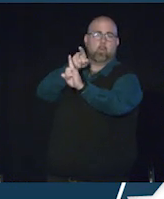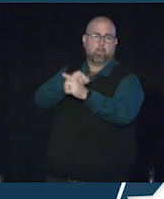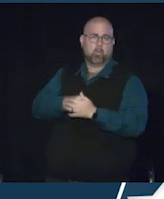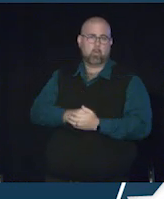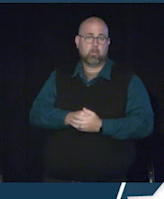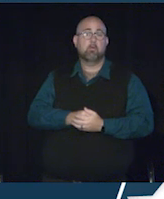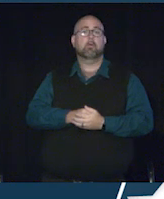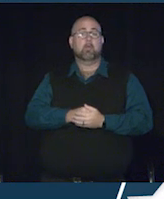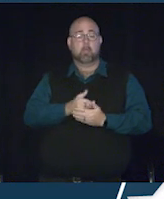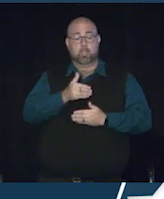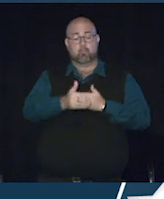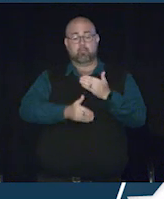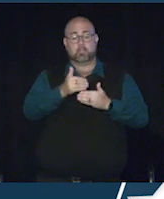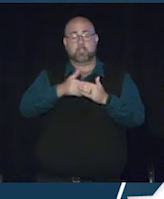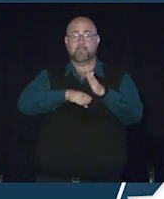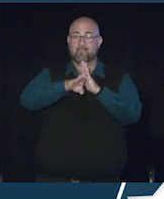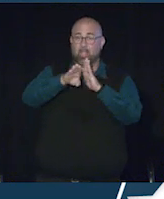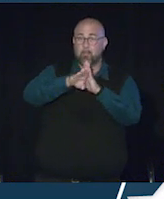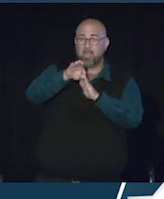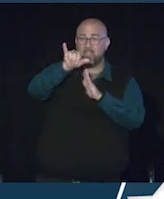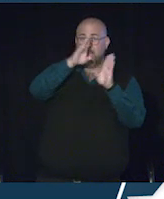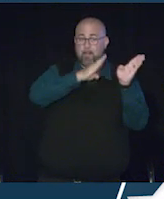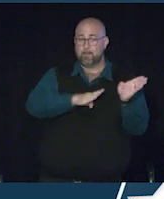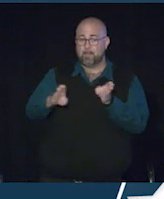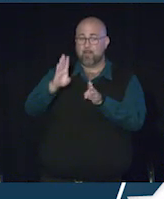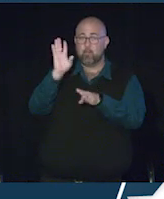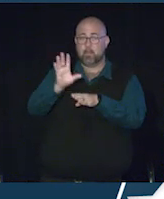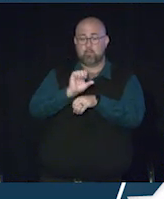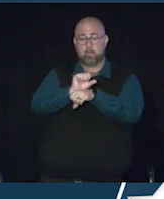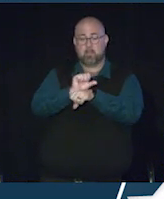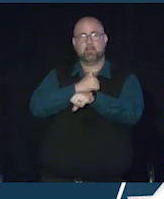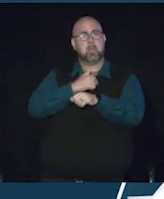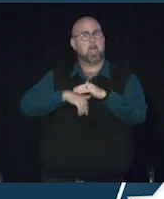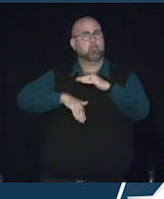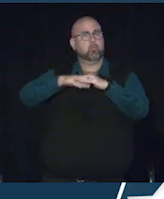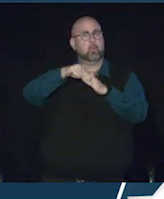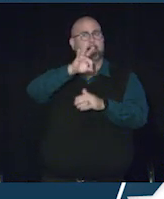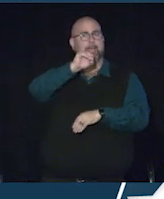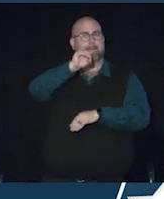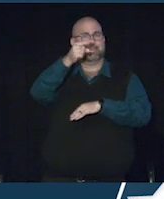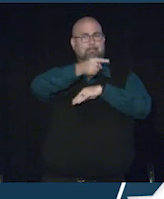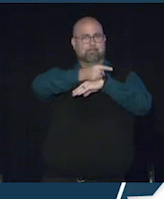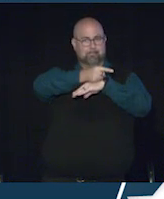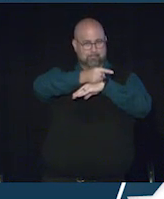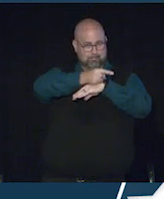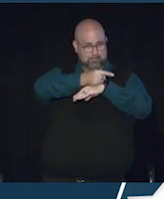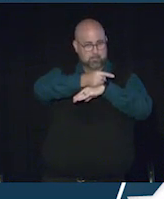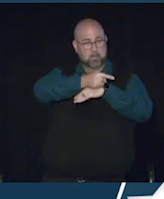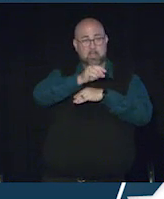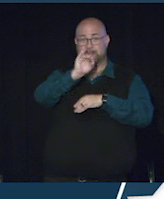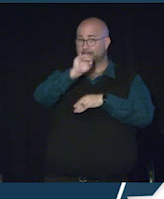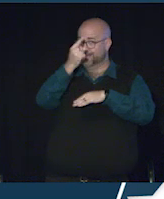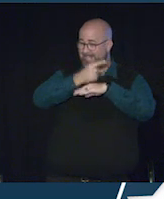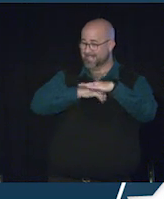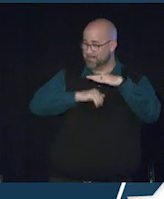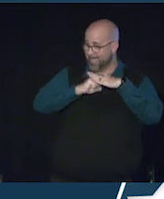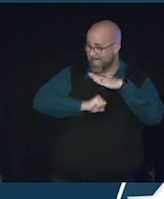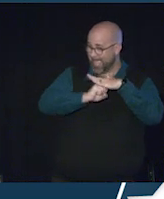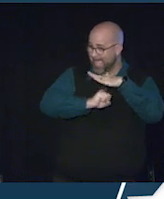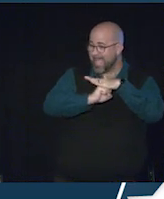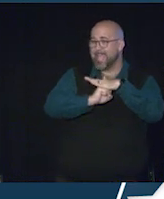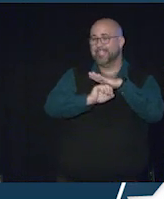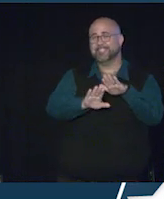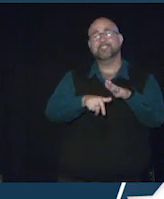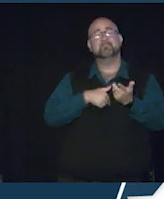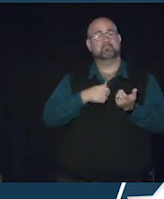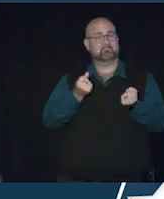The process of developing the plan for employment can take up to 90 days. Again, 90 days is the maximum amount of time.